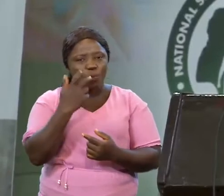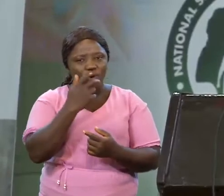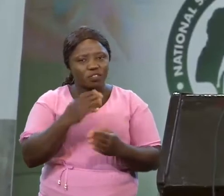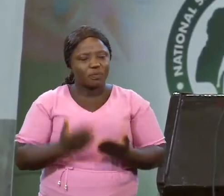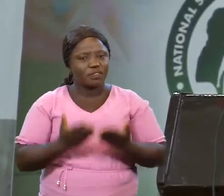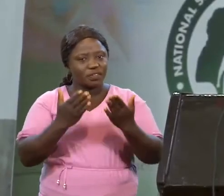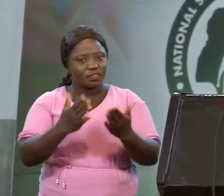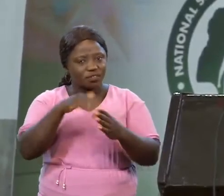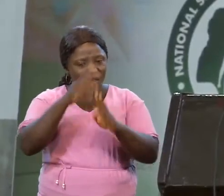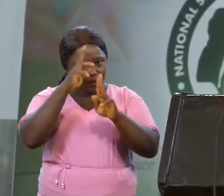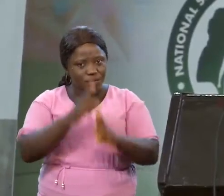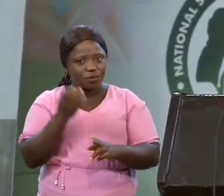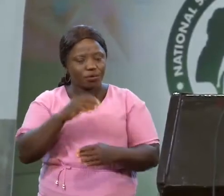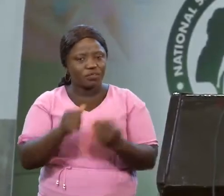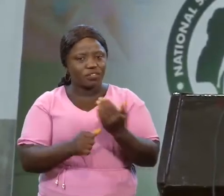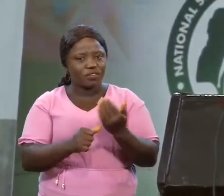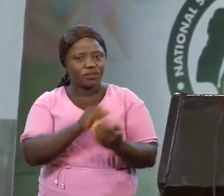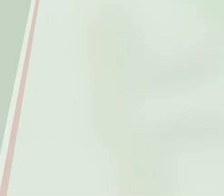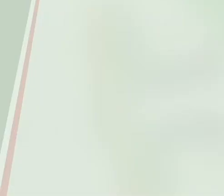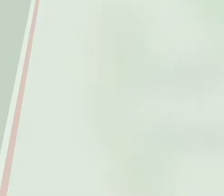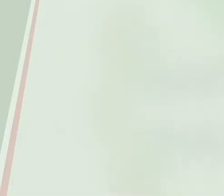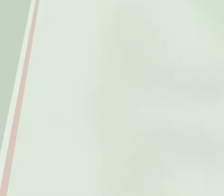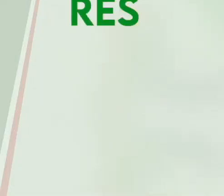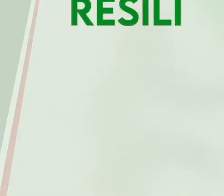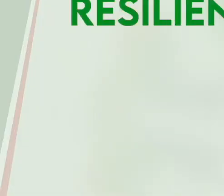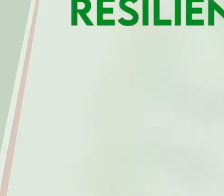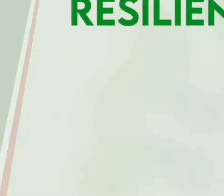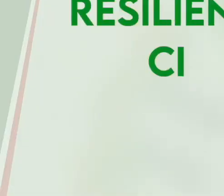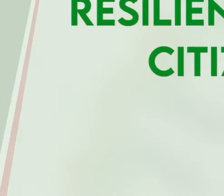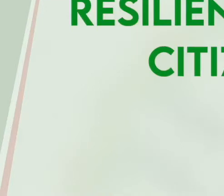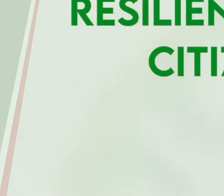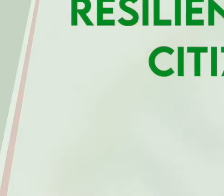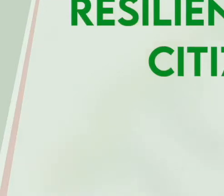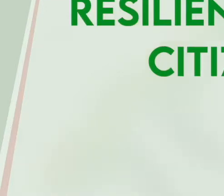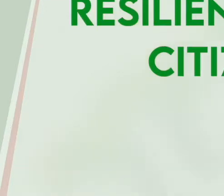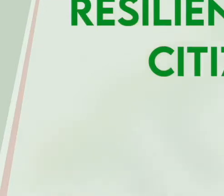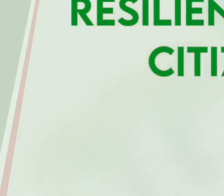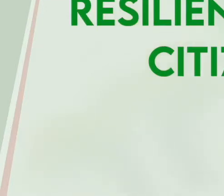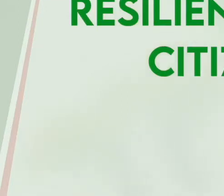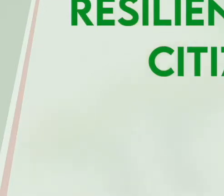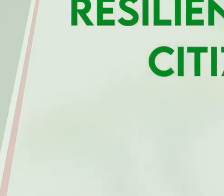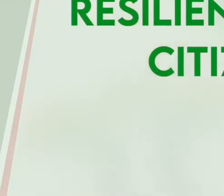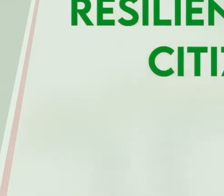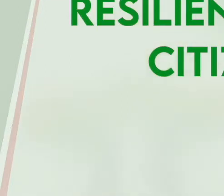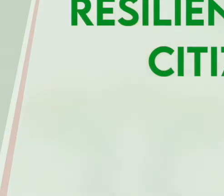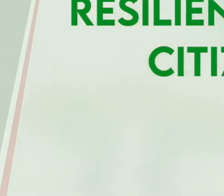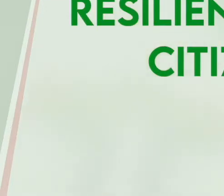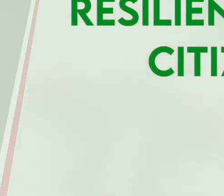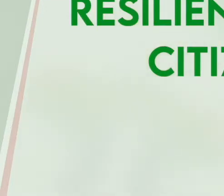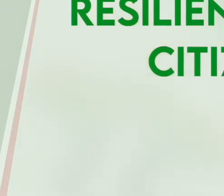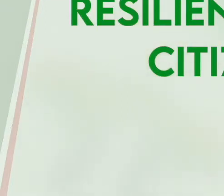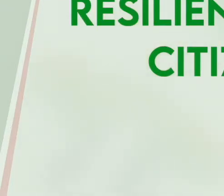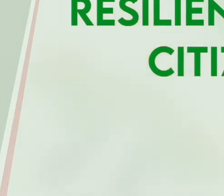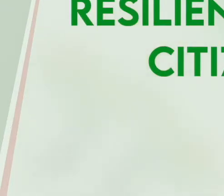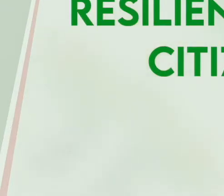poetry presentation in honor of senior citizens titled An Ode to Our Resilient Senior Citizens